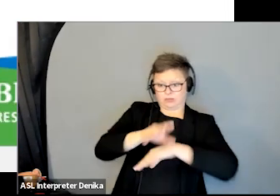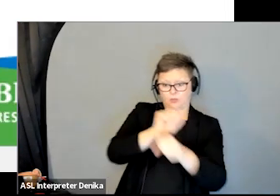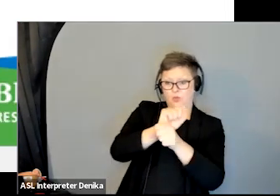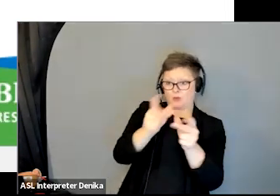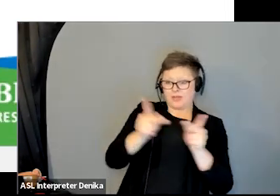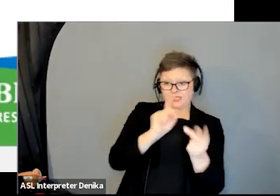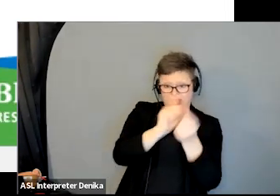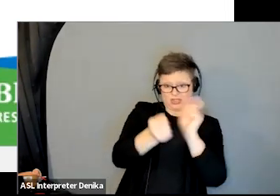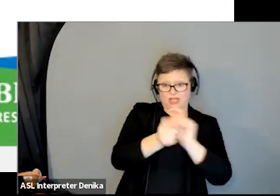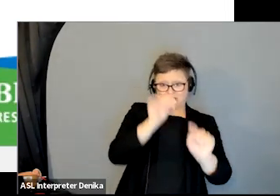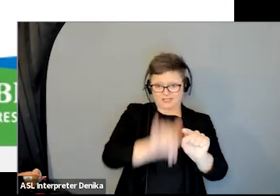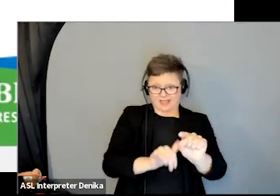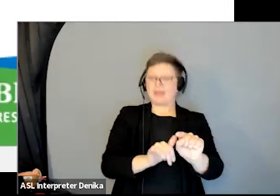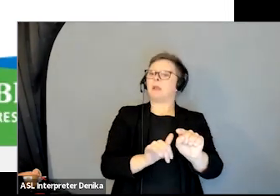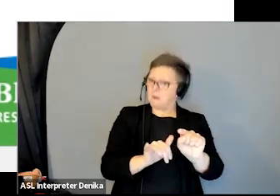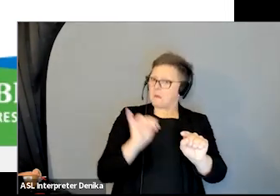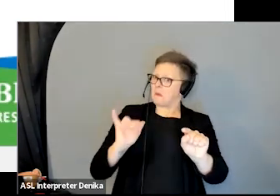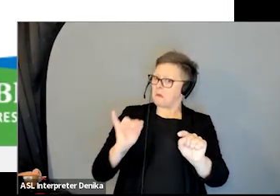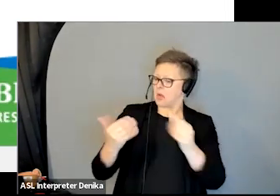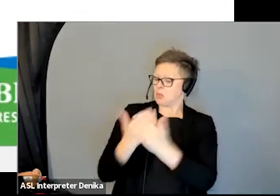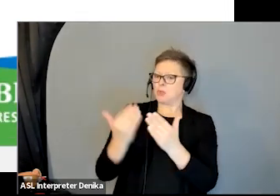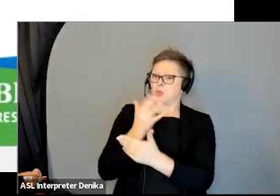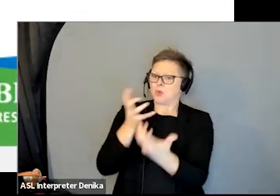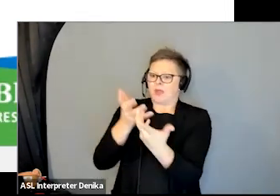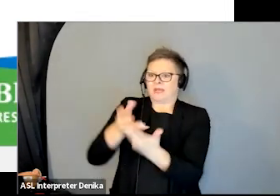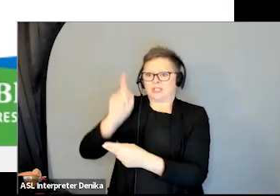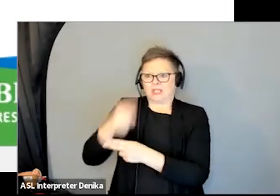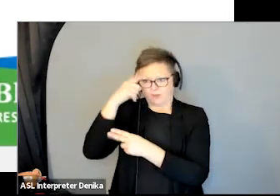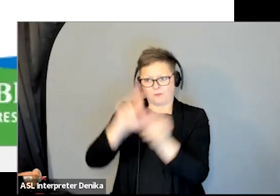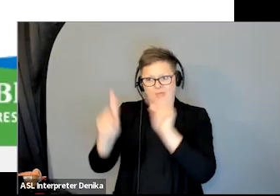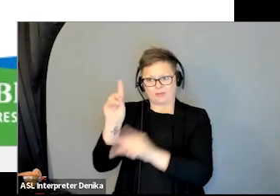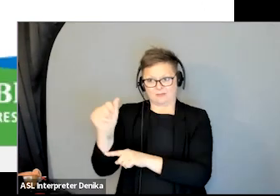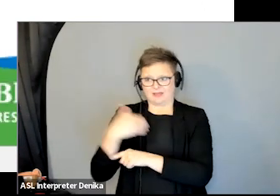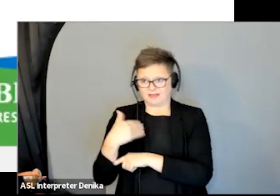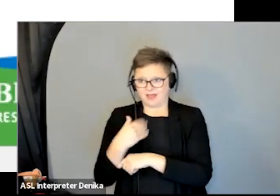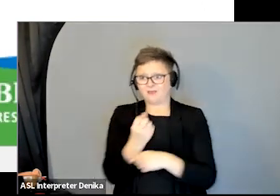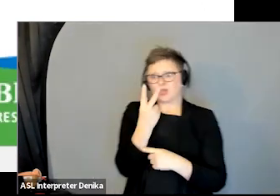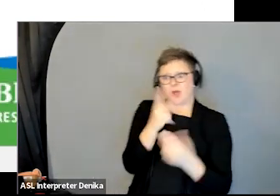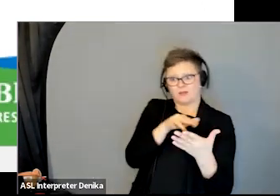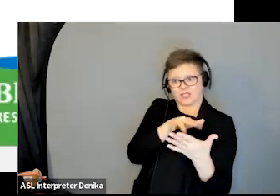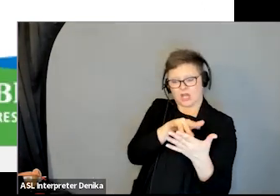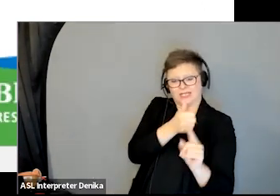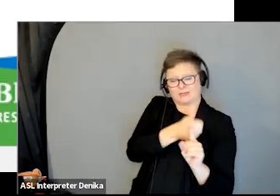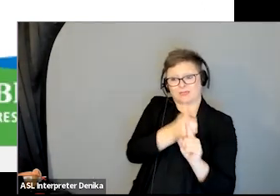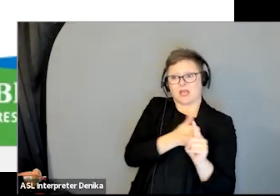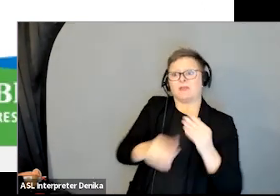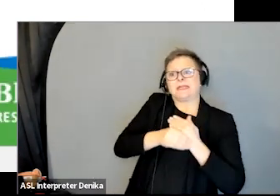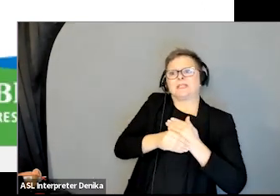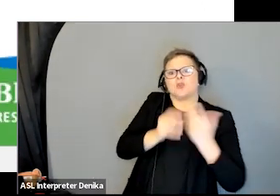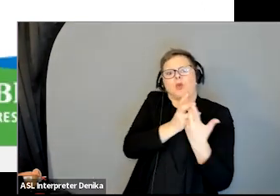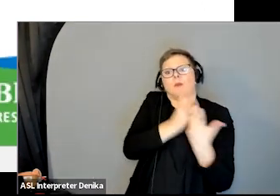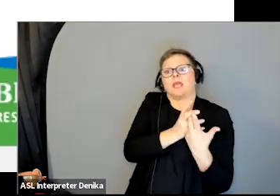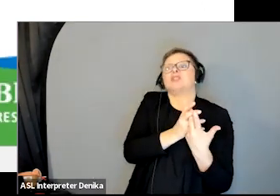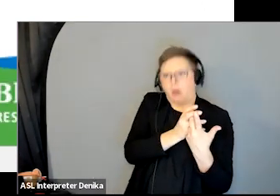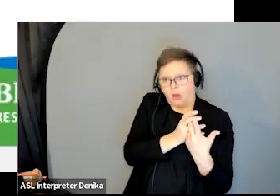themselves created new accommodation needs for workers with disabilities. For example, 12 studies discussed additional accommodations that were required due to